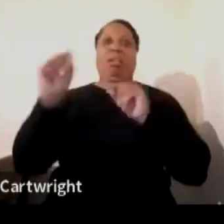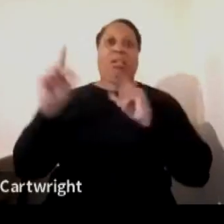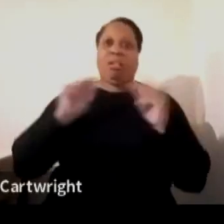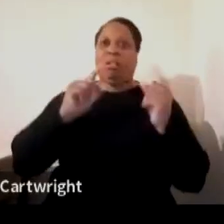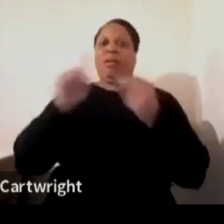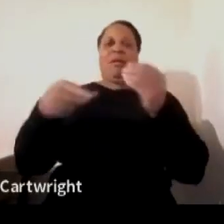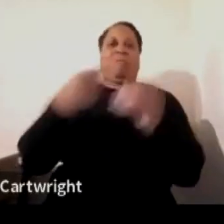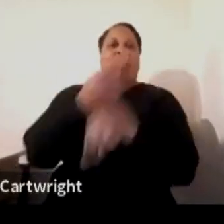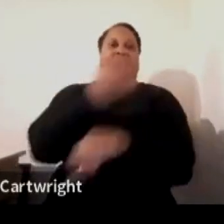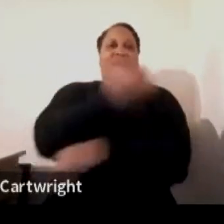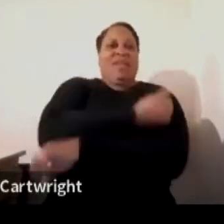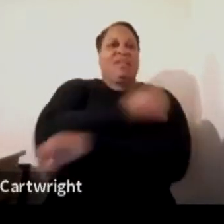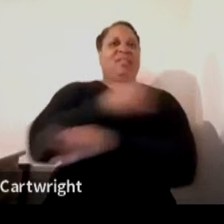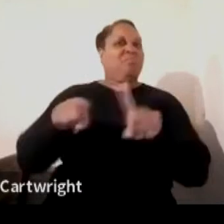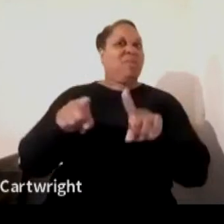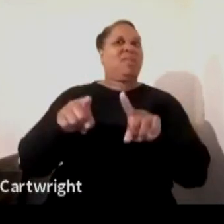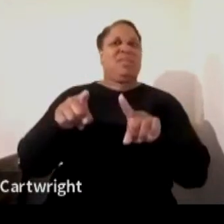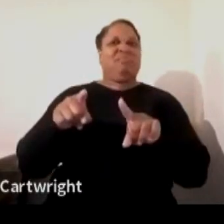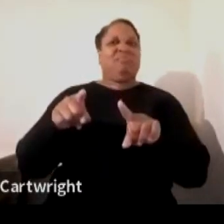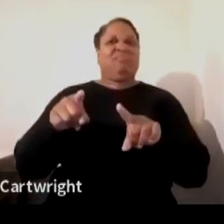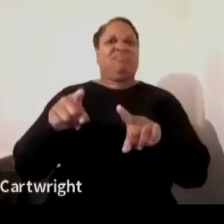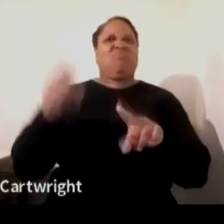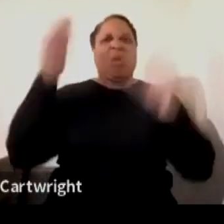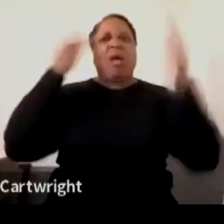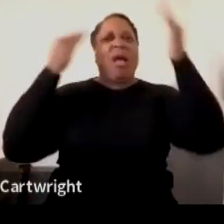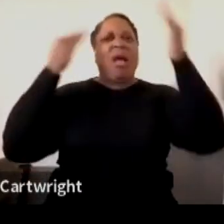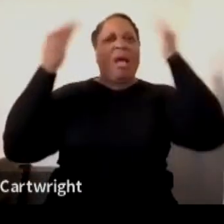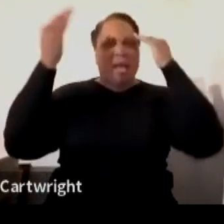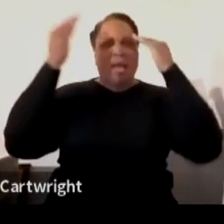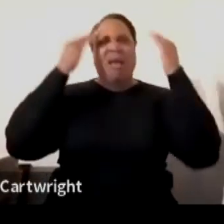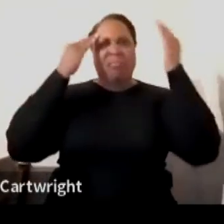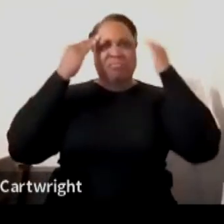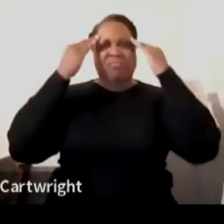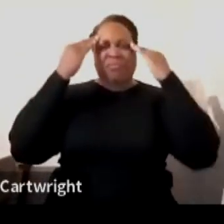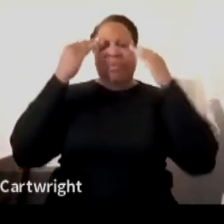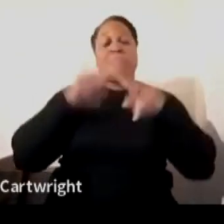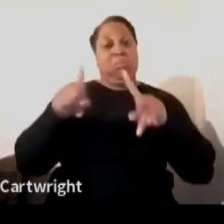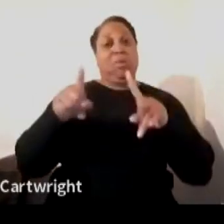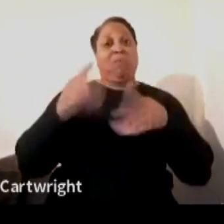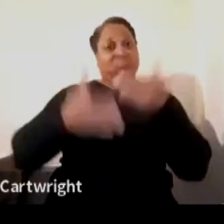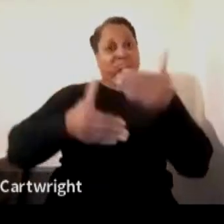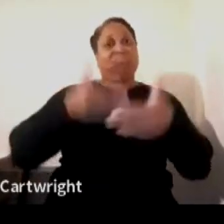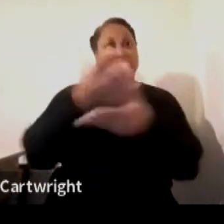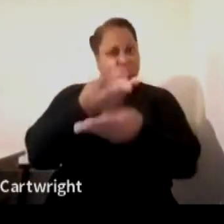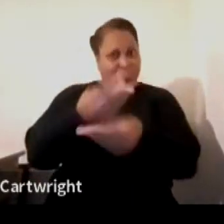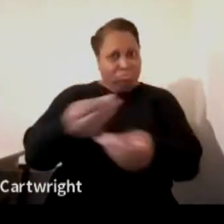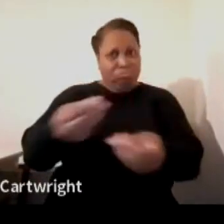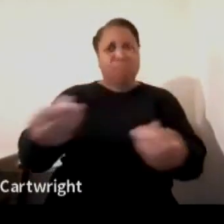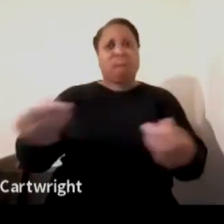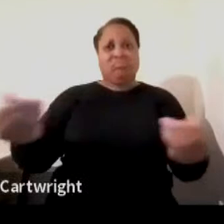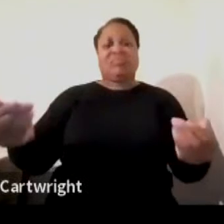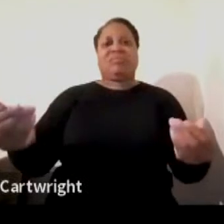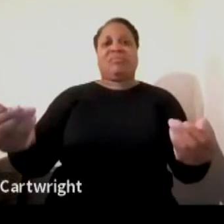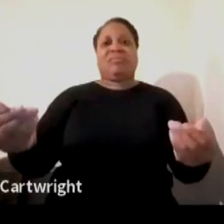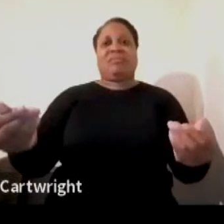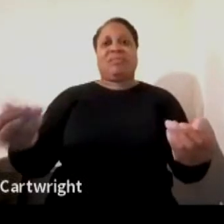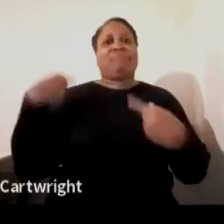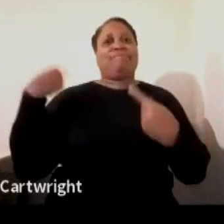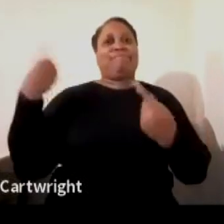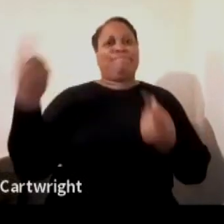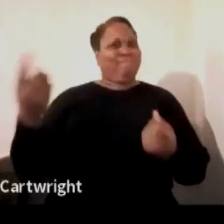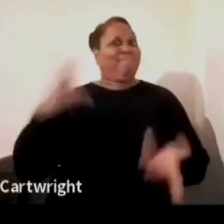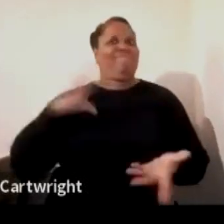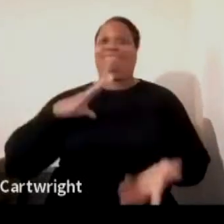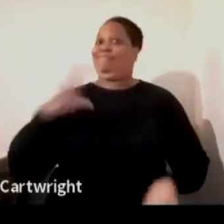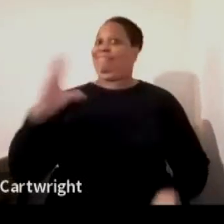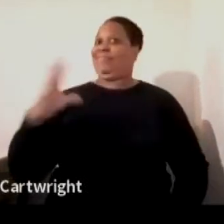just, very much heightened and aware. But I think it went really smoothly, very smooth process. And ever since I've been fine. I had a